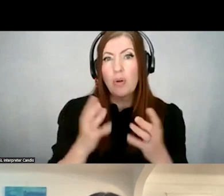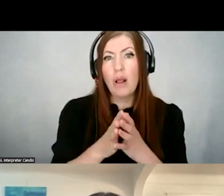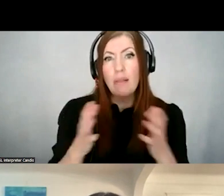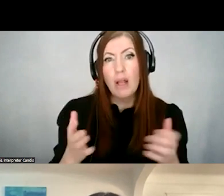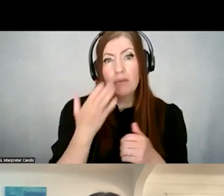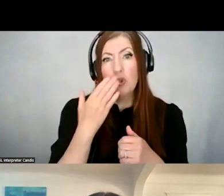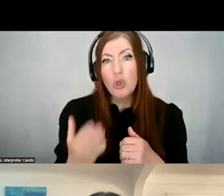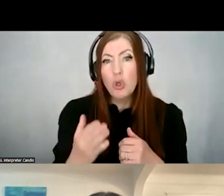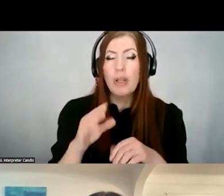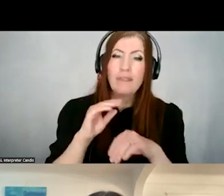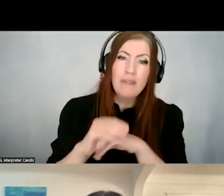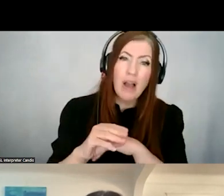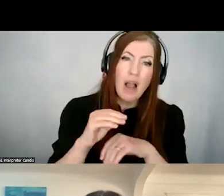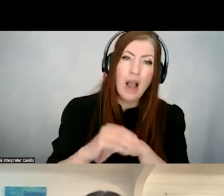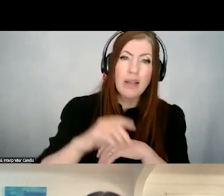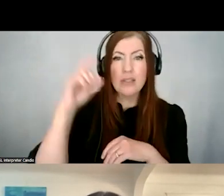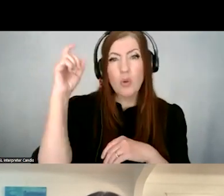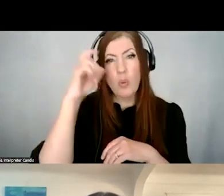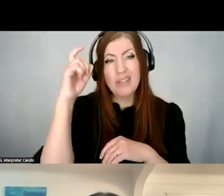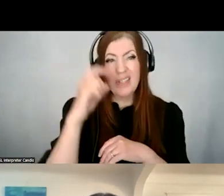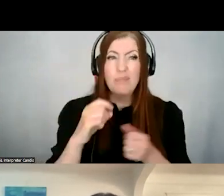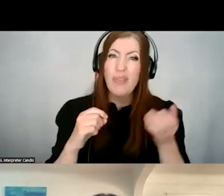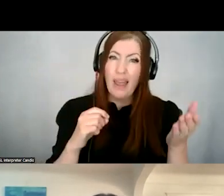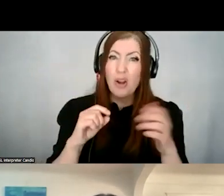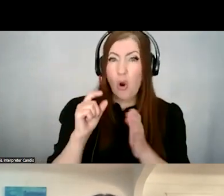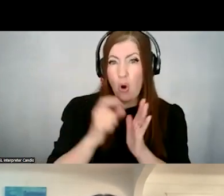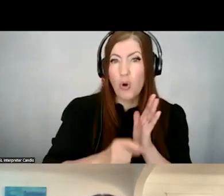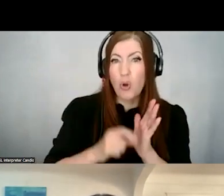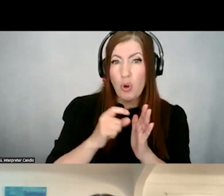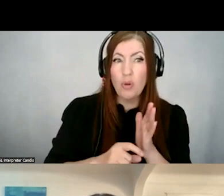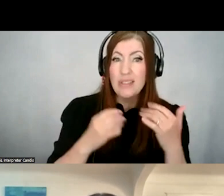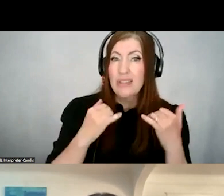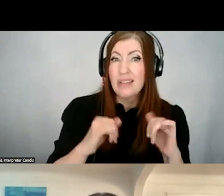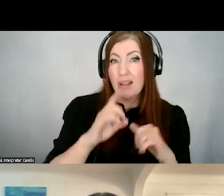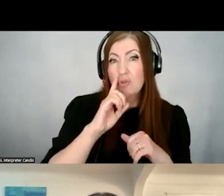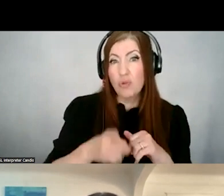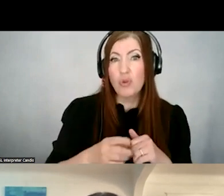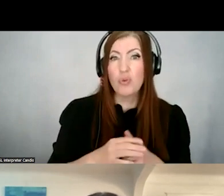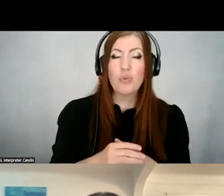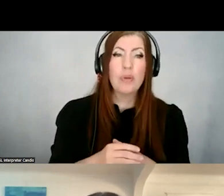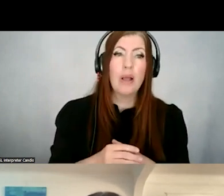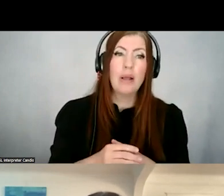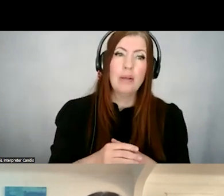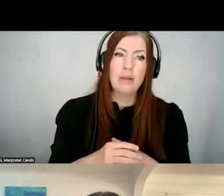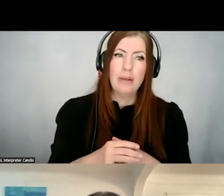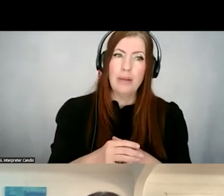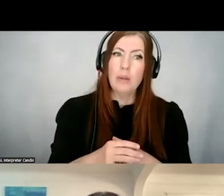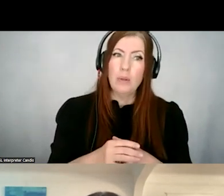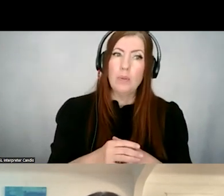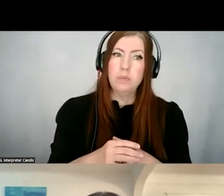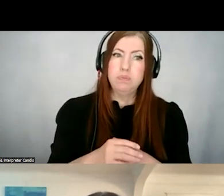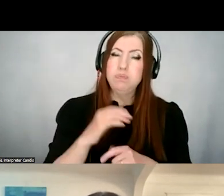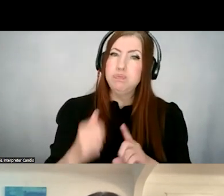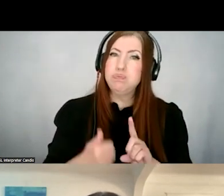wisdom in this article, and a lot of it still holds true. Mhm. it strikes me that, at the beginning,